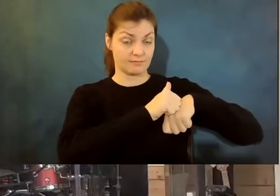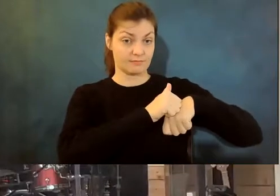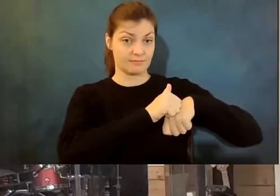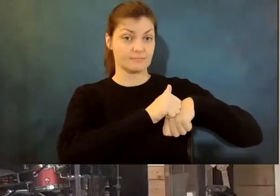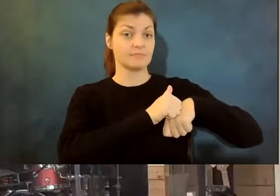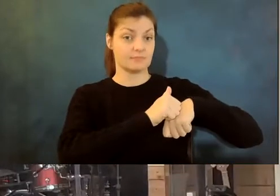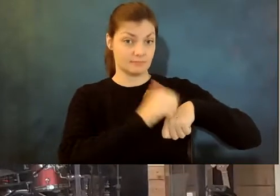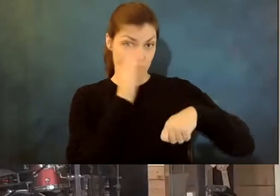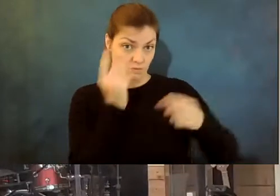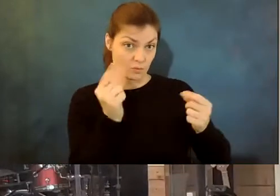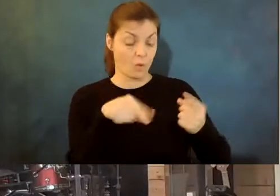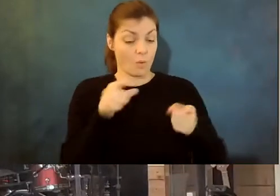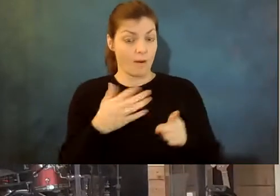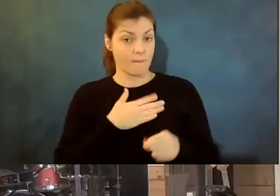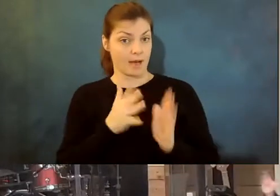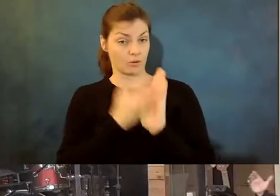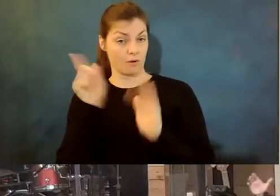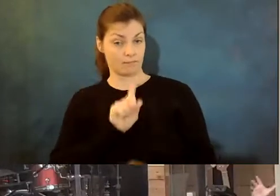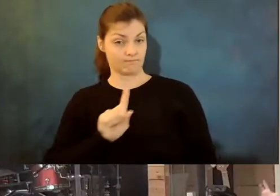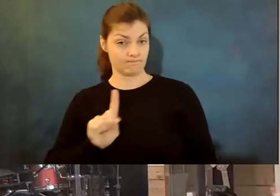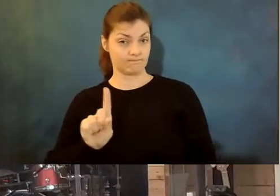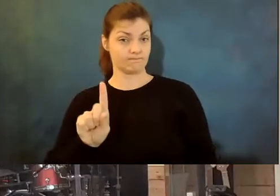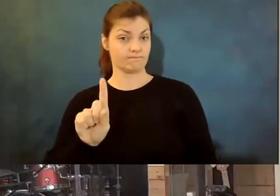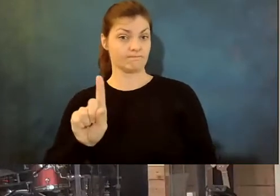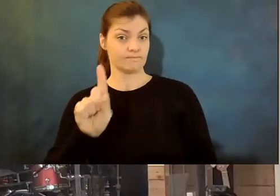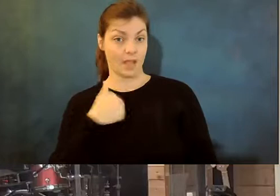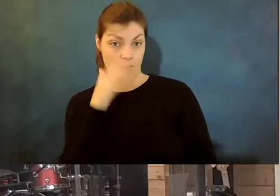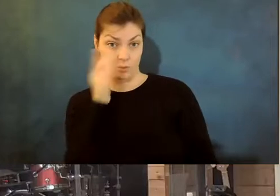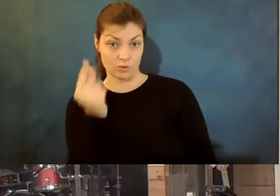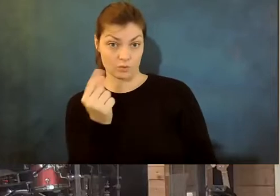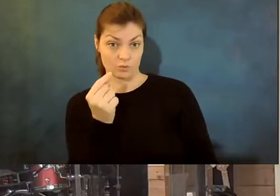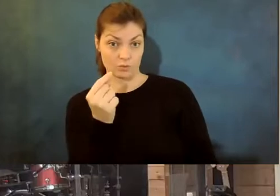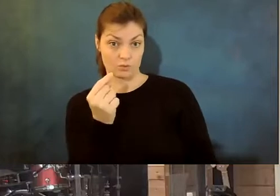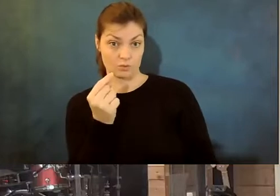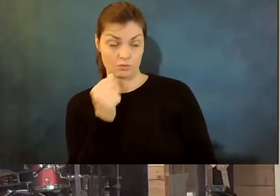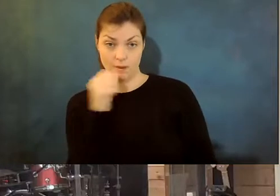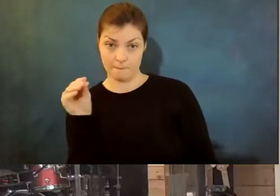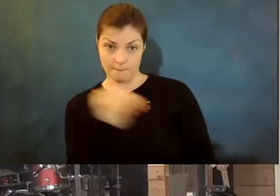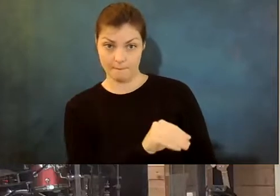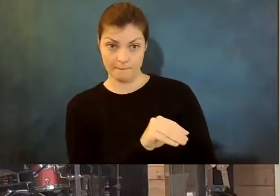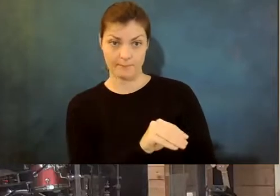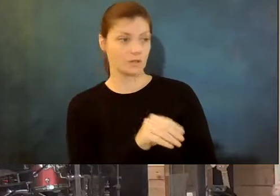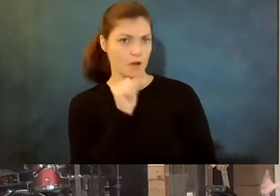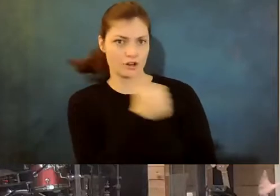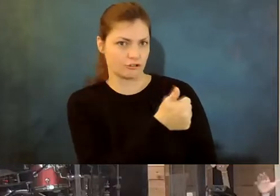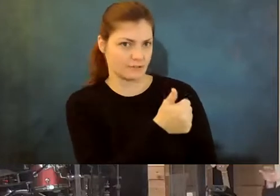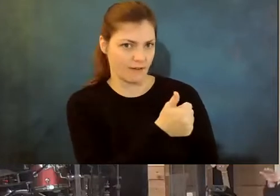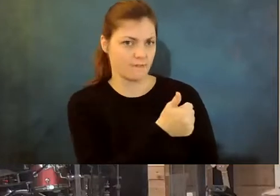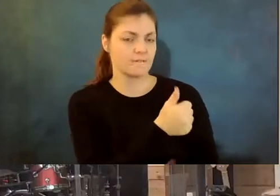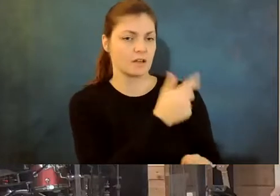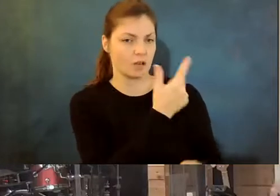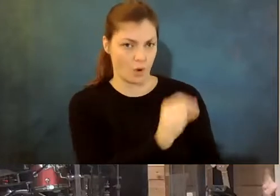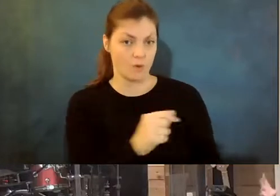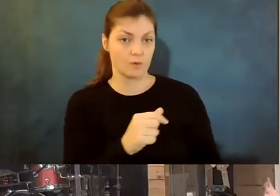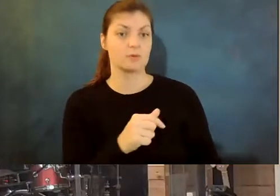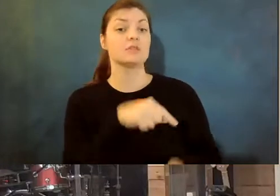So it shall be while my glory passes by that I will put you. He says, doesn't say go get in there. He says, I will stand